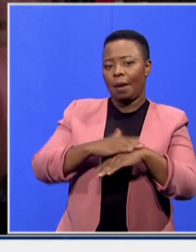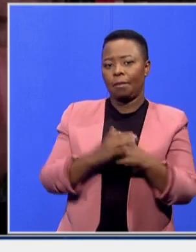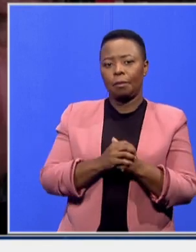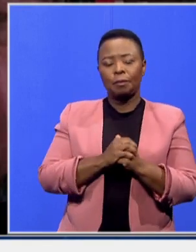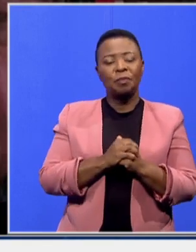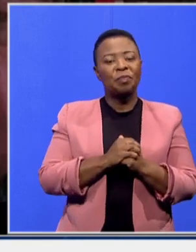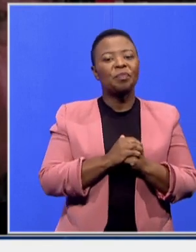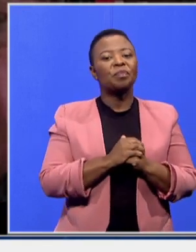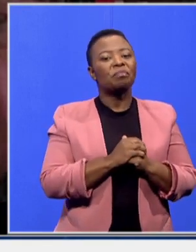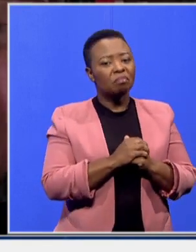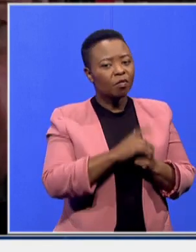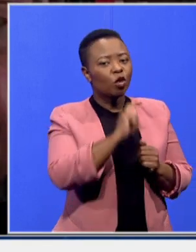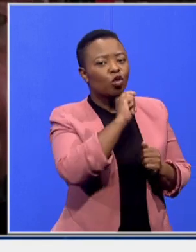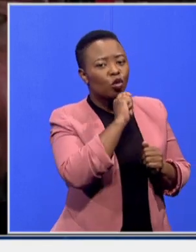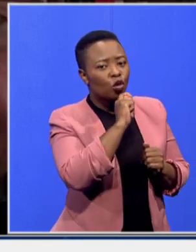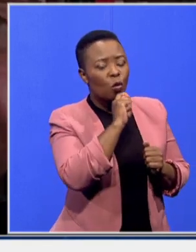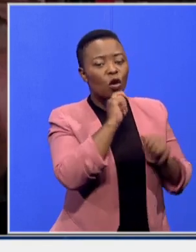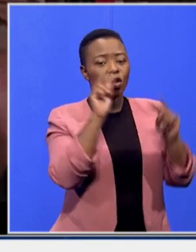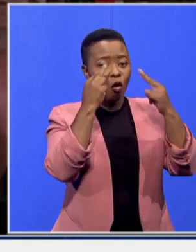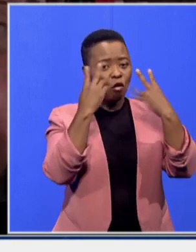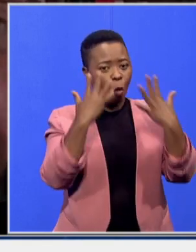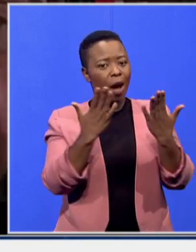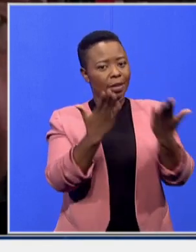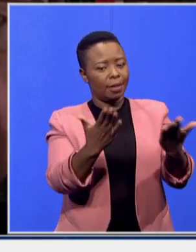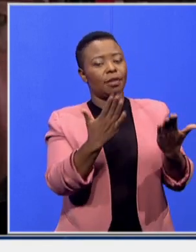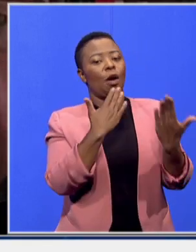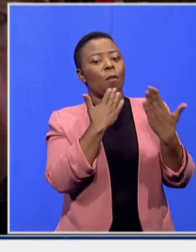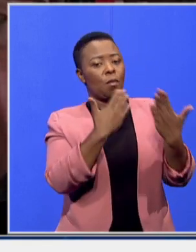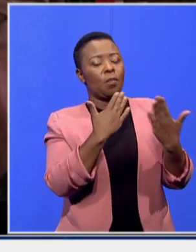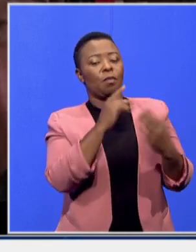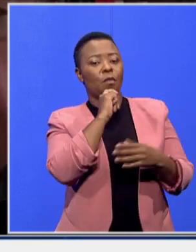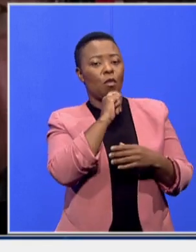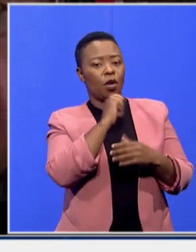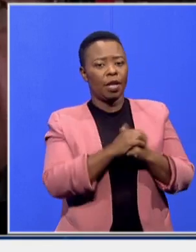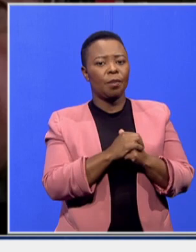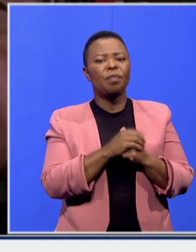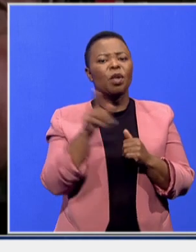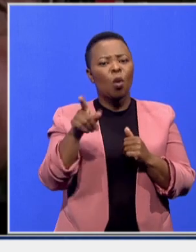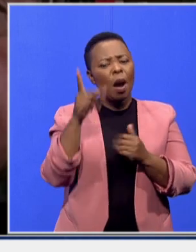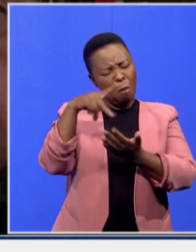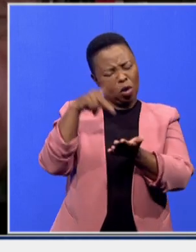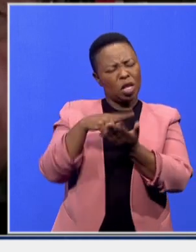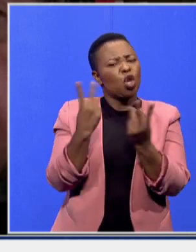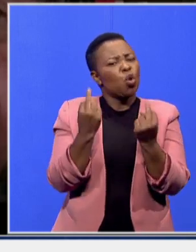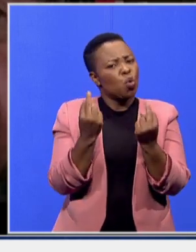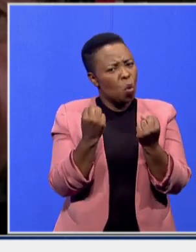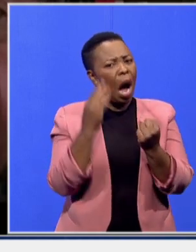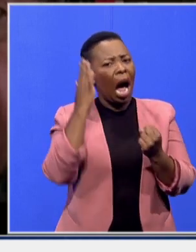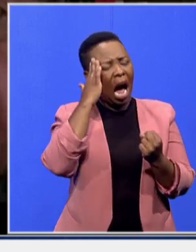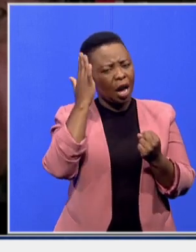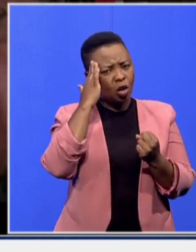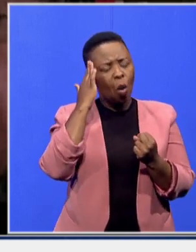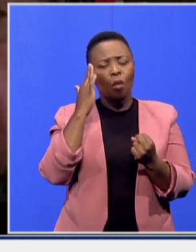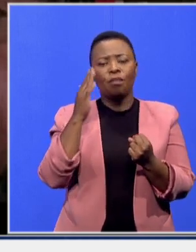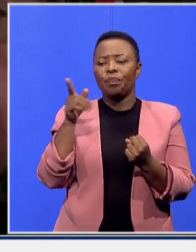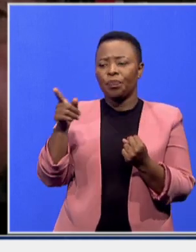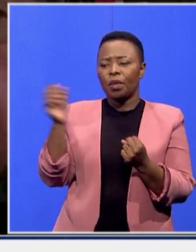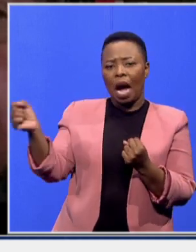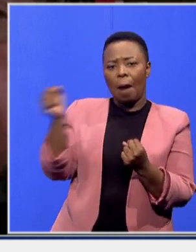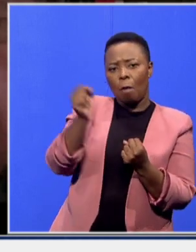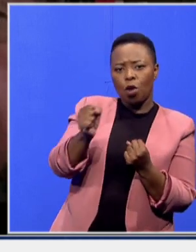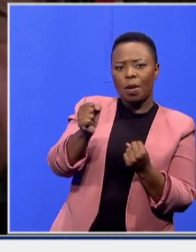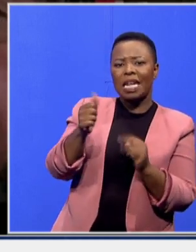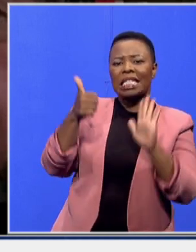Good morning and good morning to your viewers. I think you certainly are quite new in the position. I know that you were appointed just under 6 days